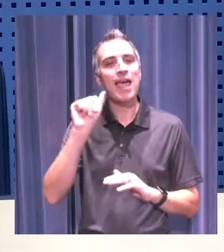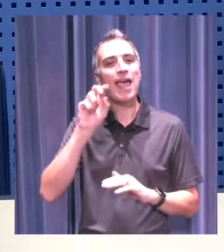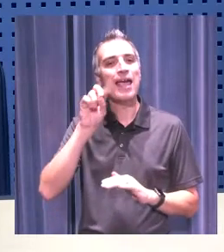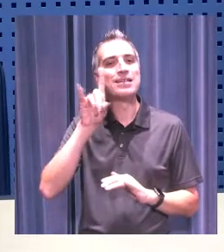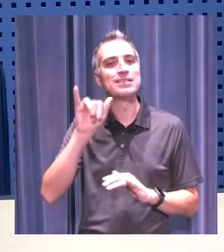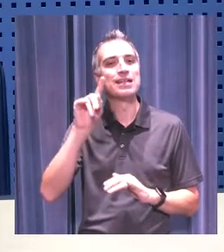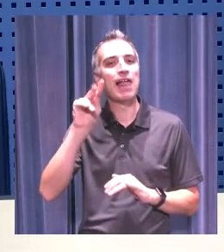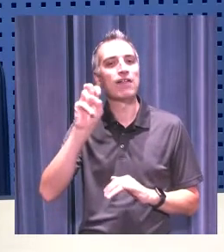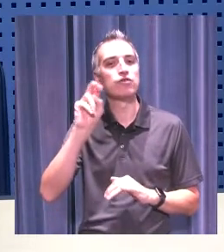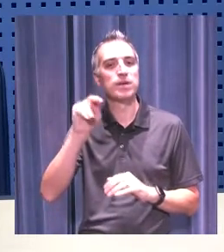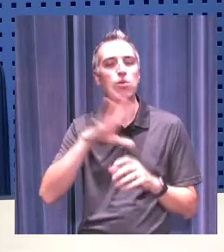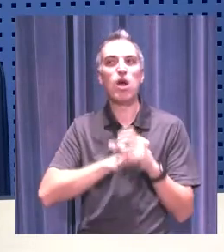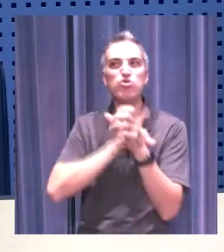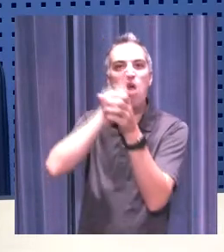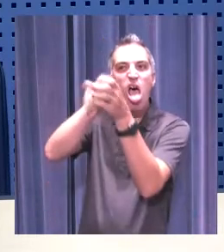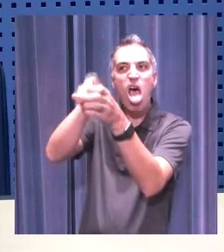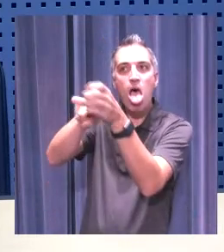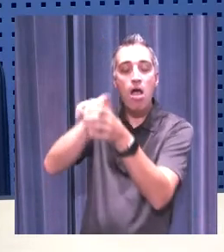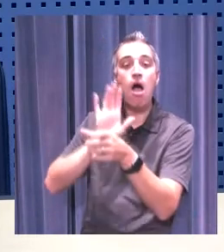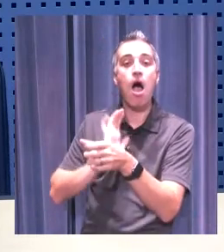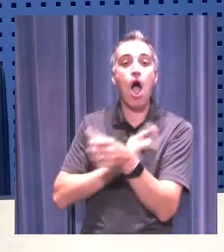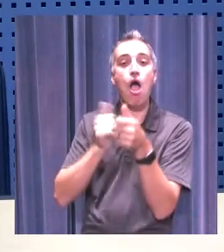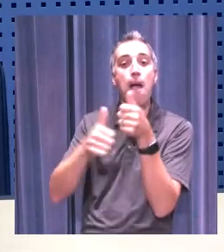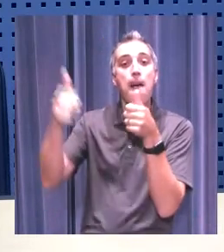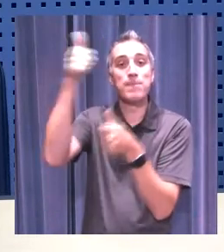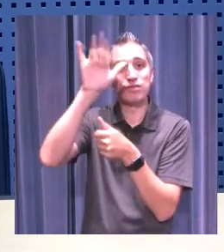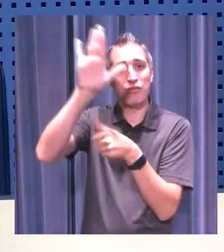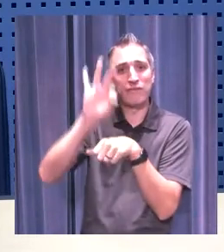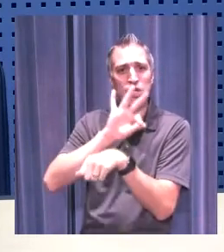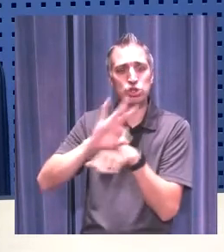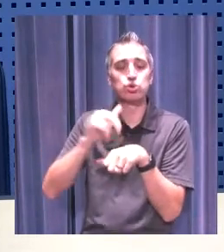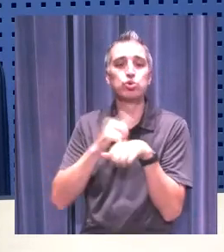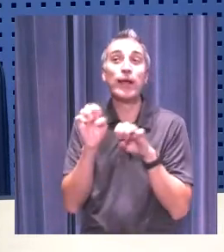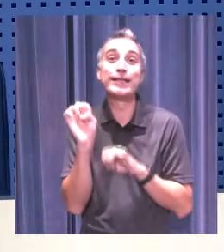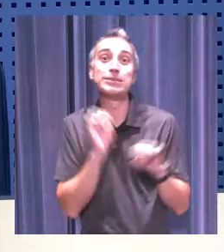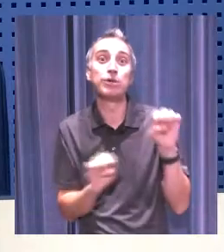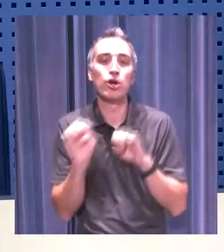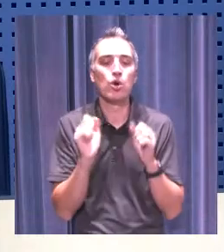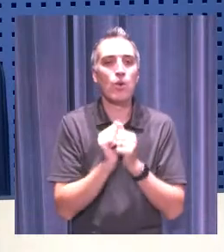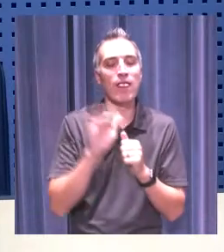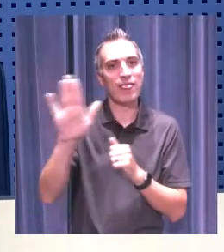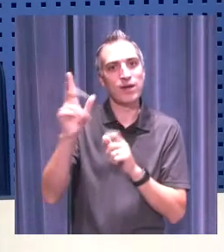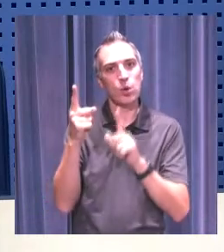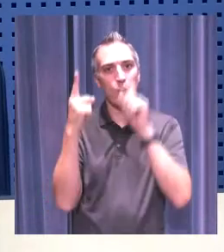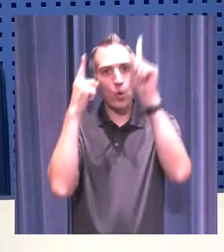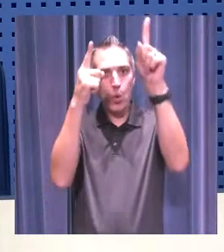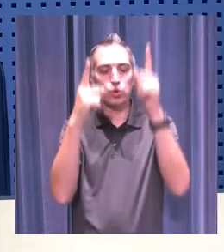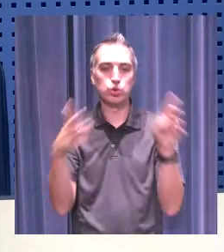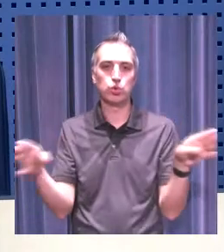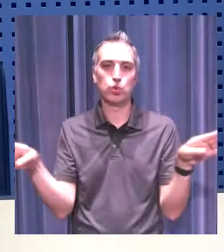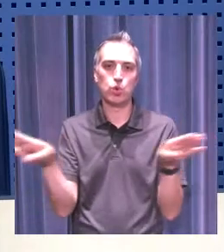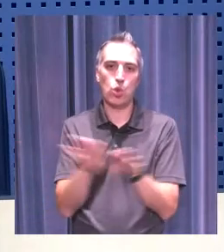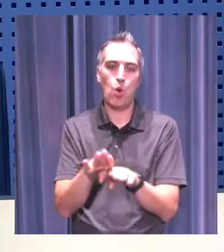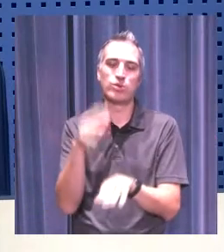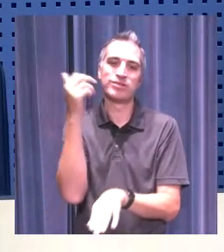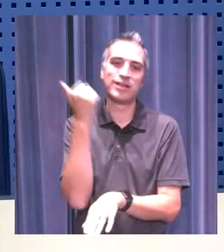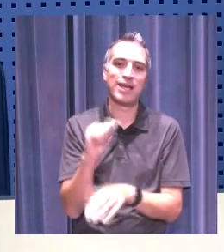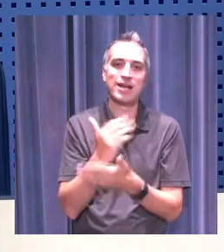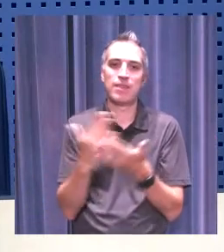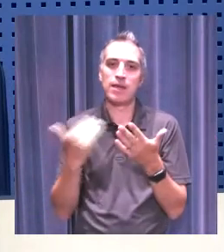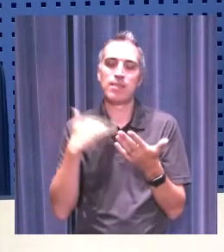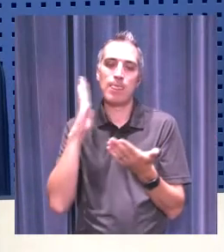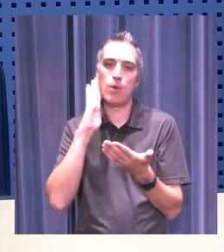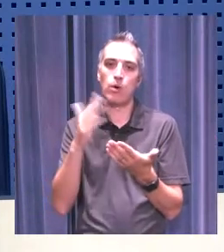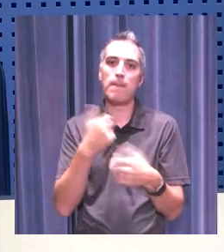the administration's functions of this college to experiment with the long-range goal to close down anything to make this